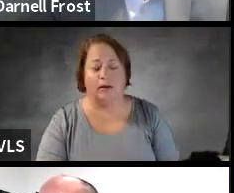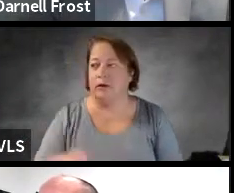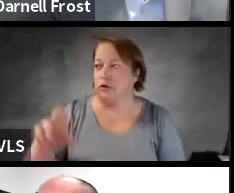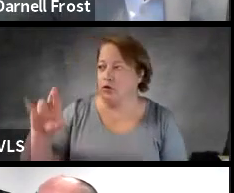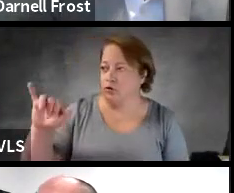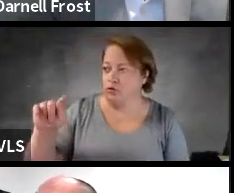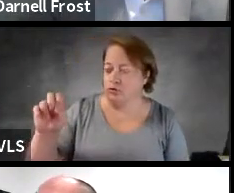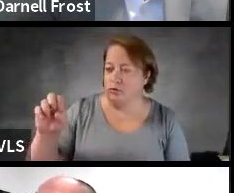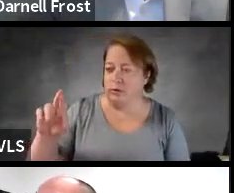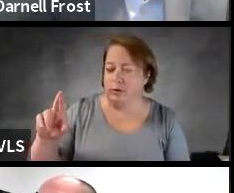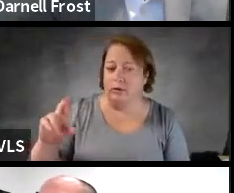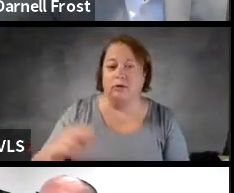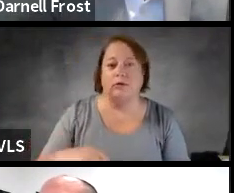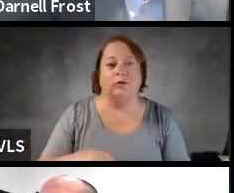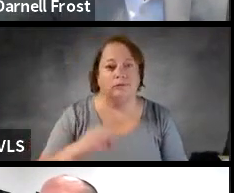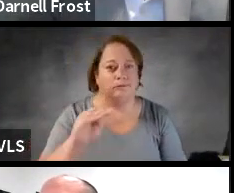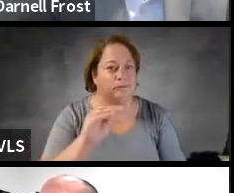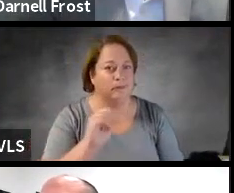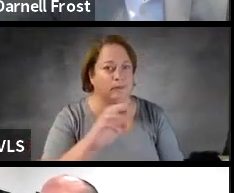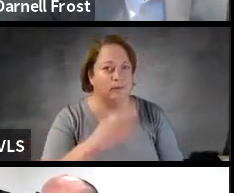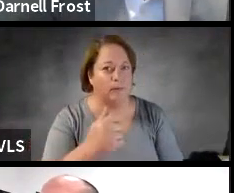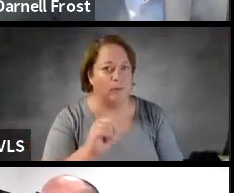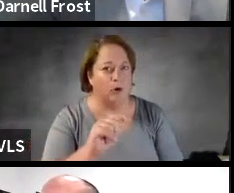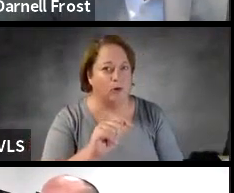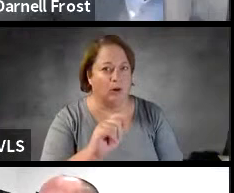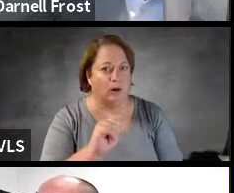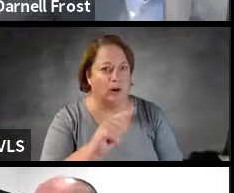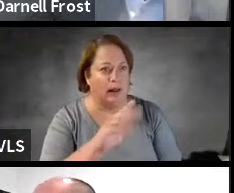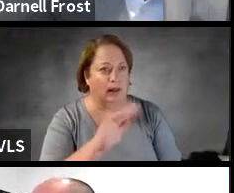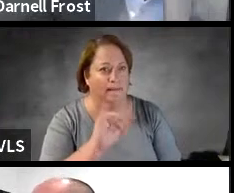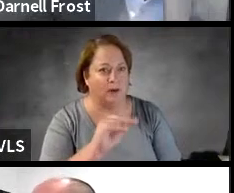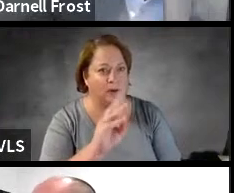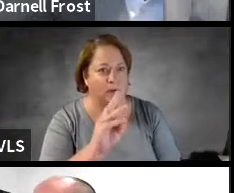Ridner. Margaret Albin Wilson.